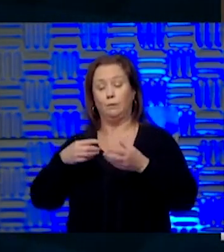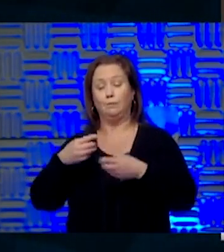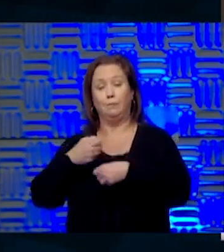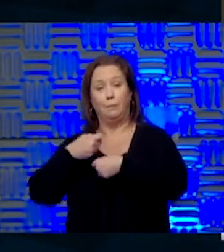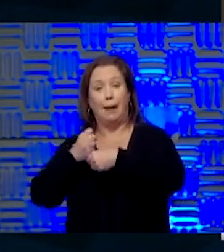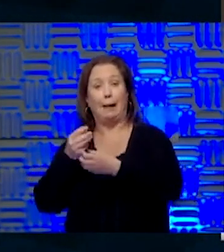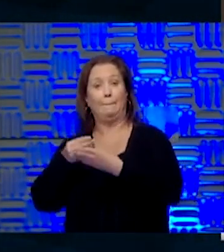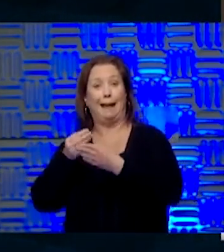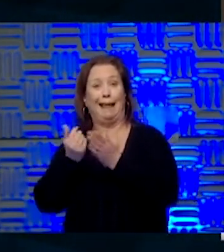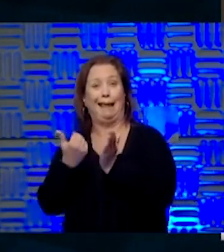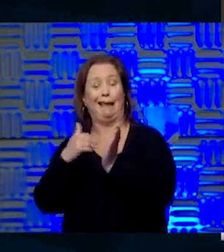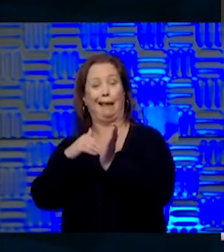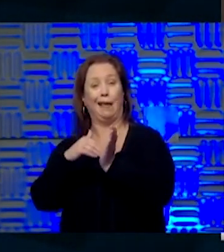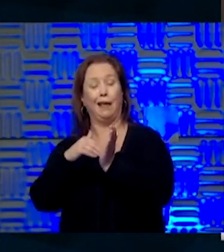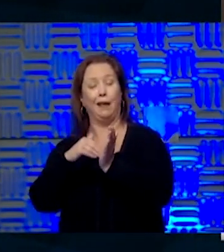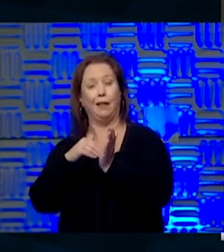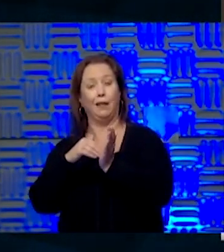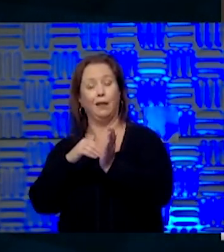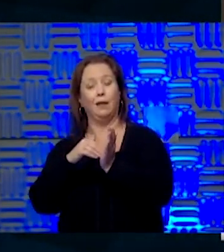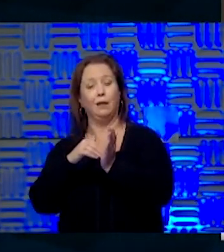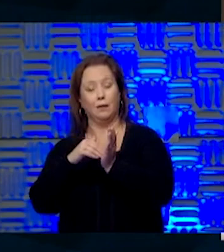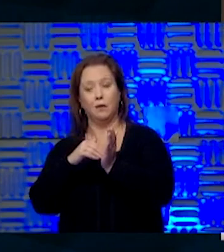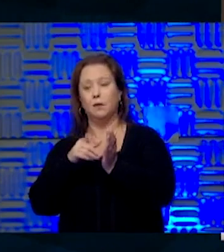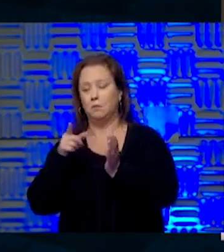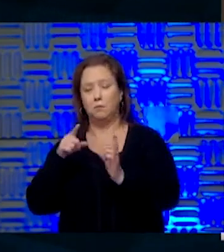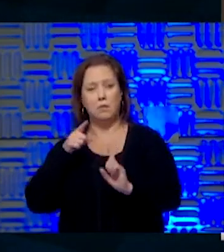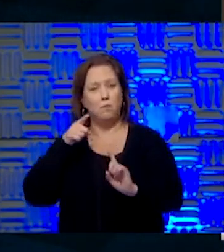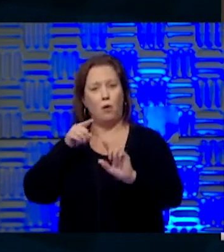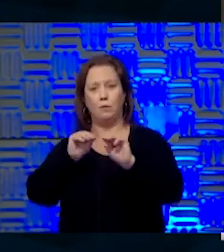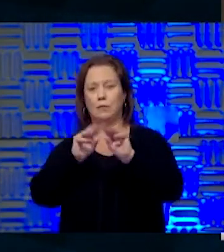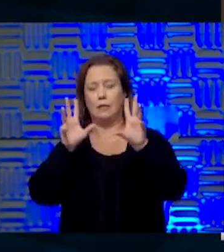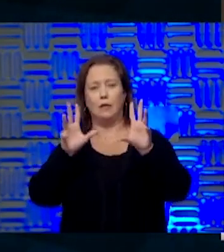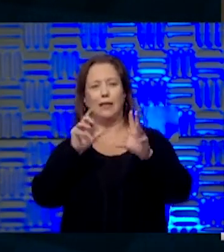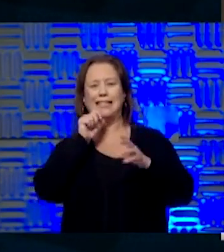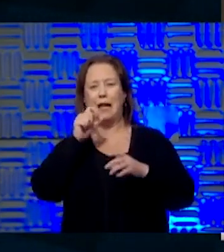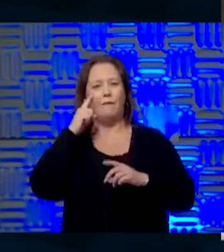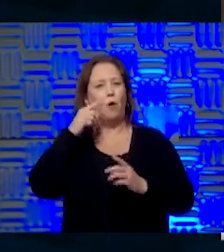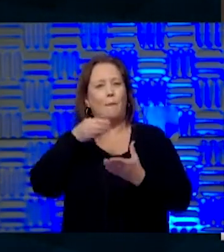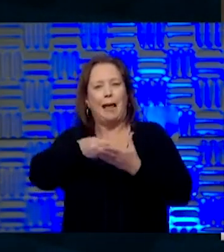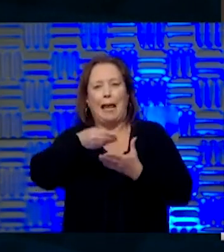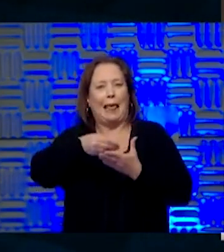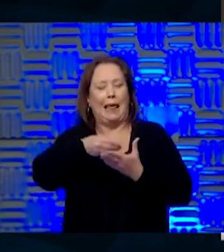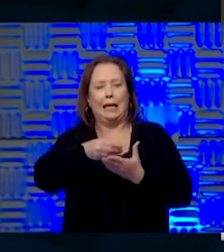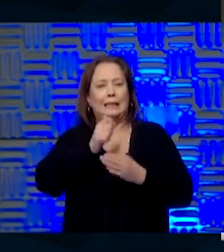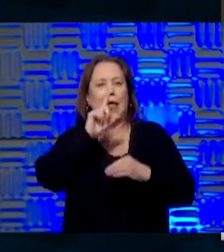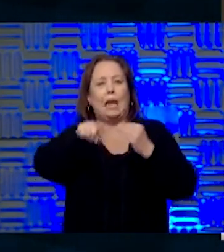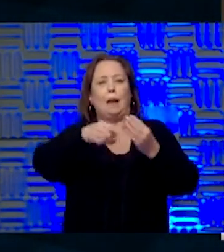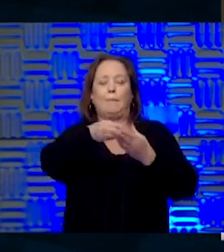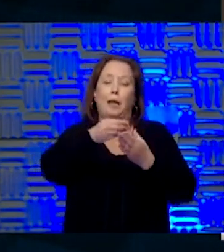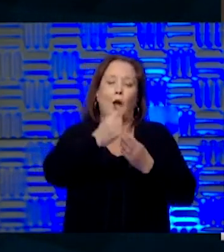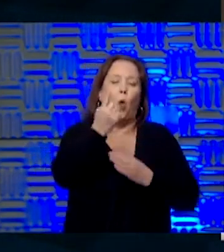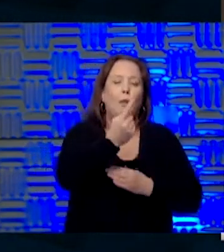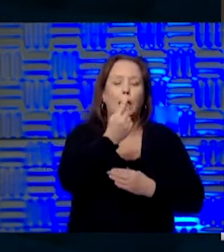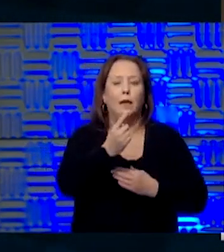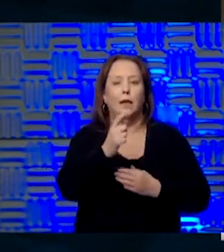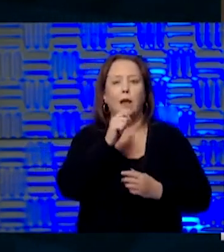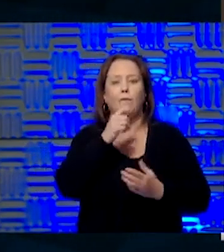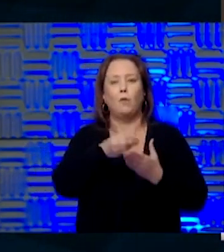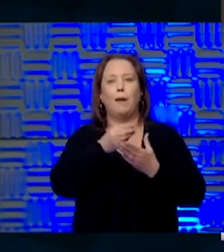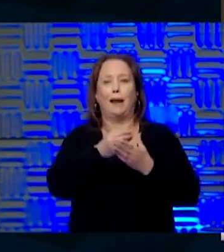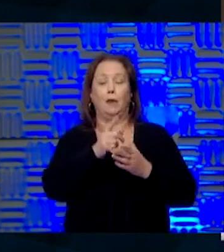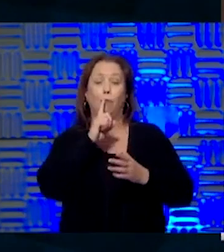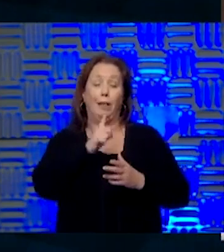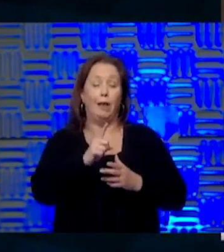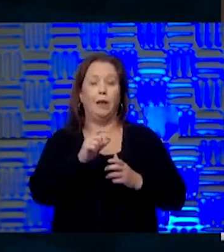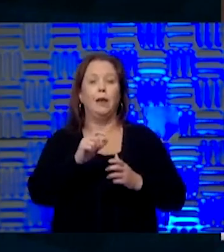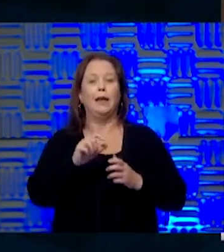return. Again, you made the point clear. It's not for revenues solely. Perhaps not, you would say not for revenues at all. It's for